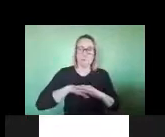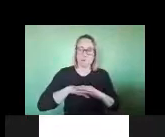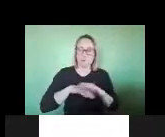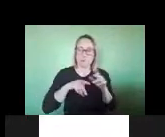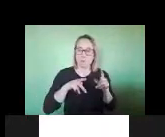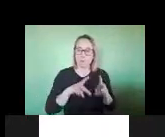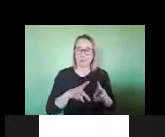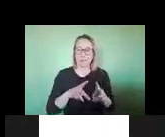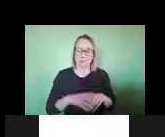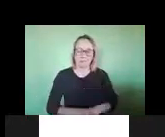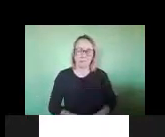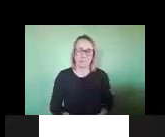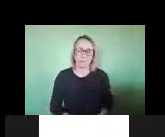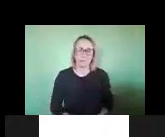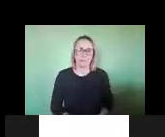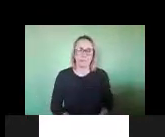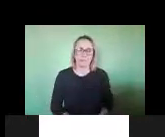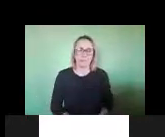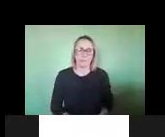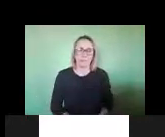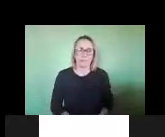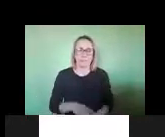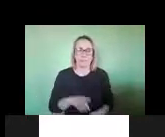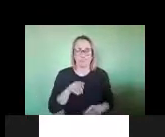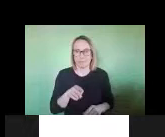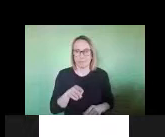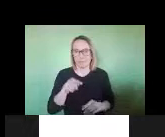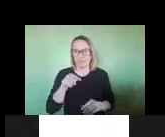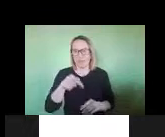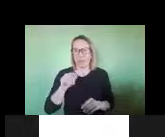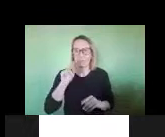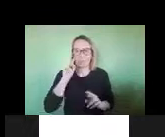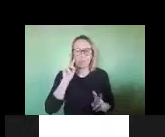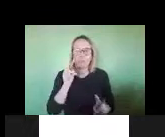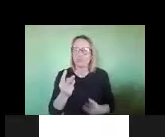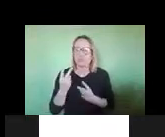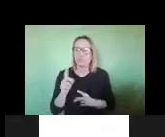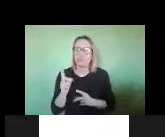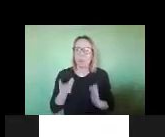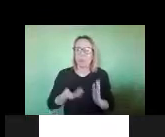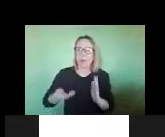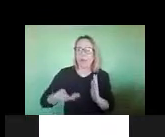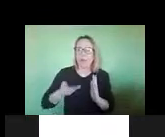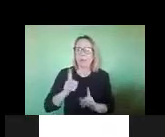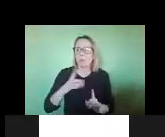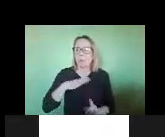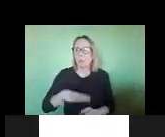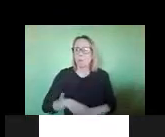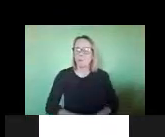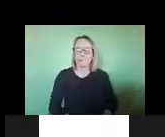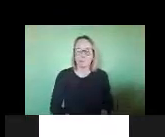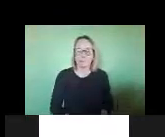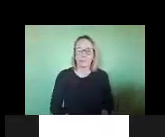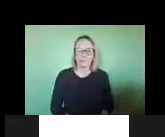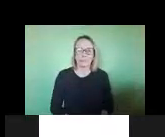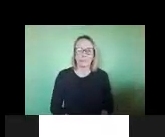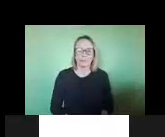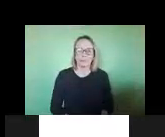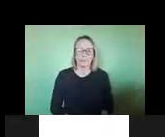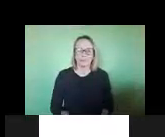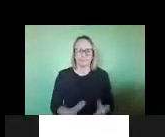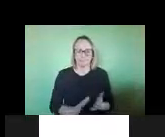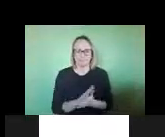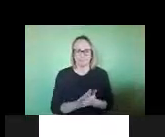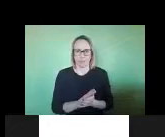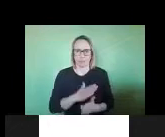capacity, at which point we will give thought to what other functions we can add to continue to improve the system for the